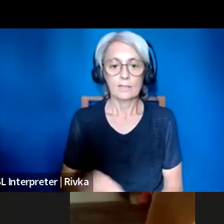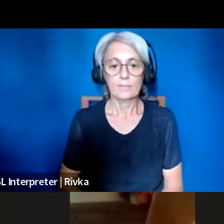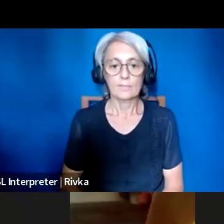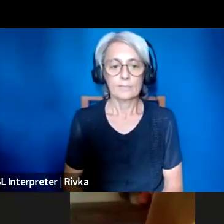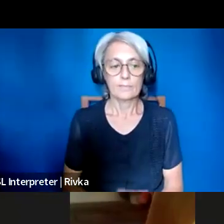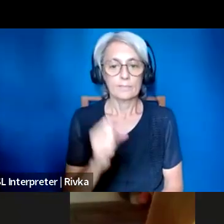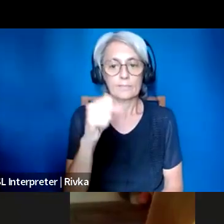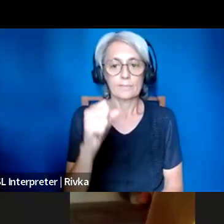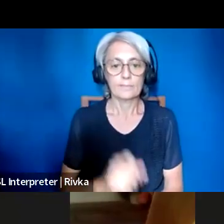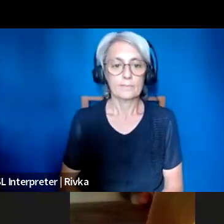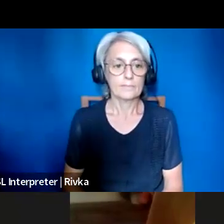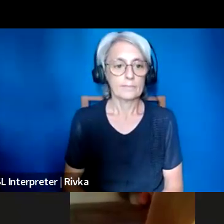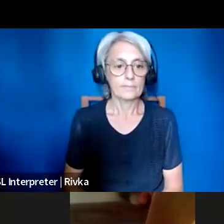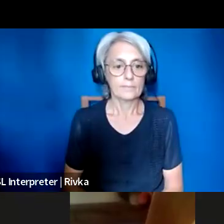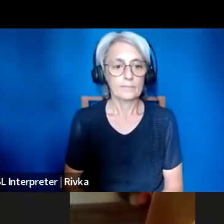Aye.